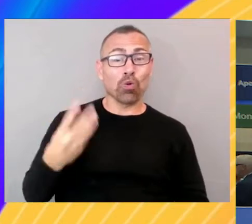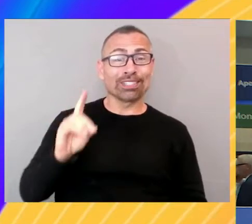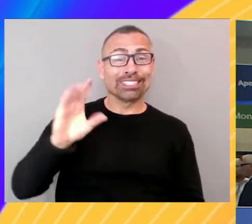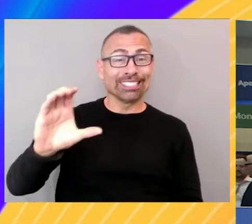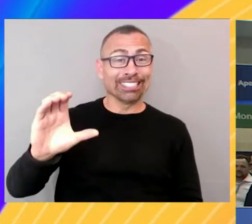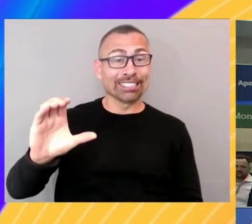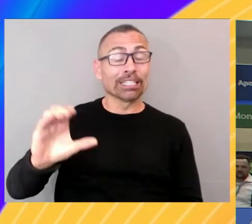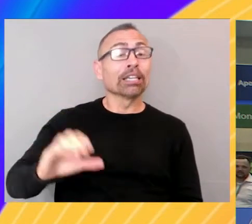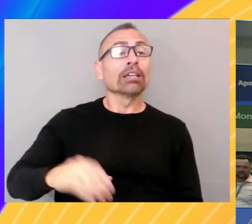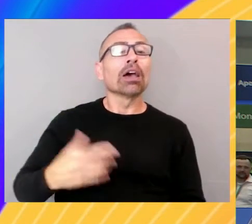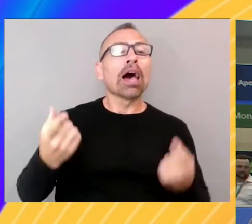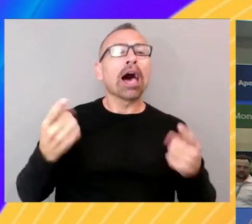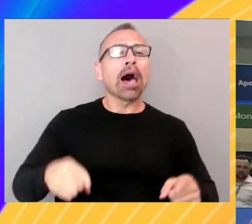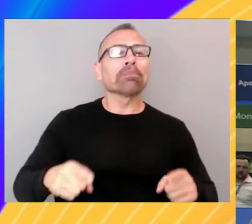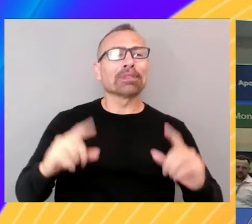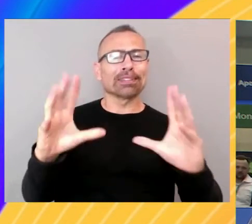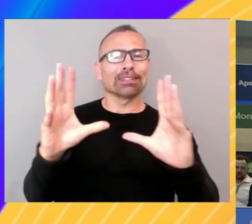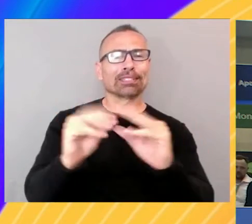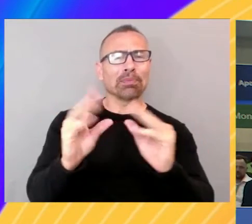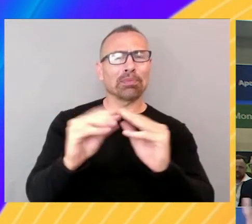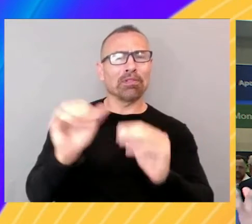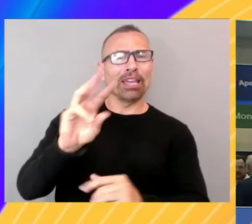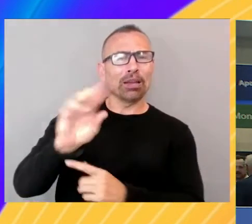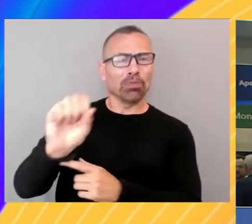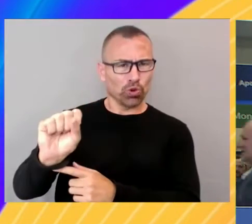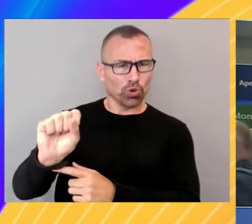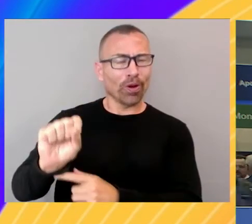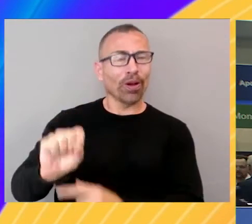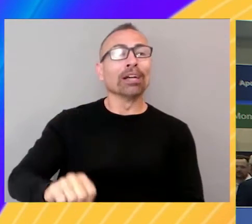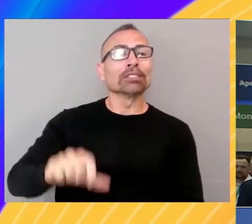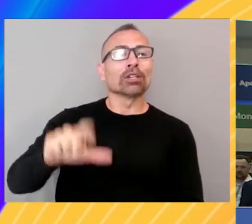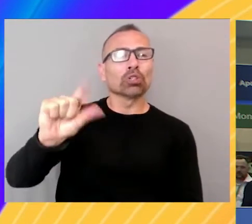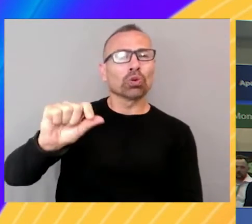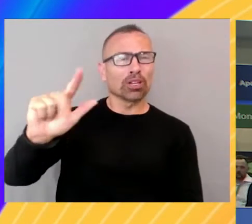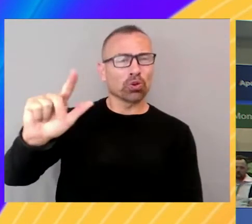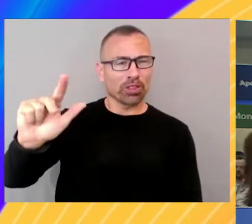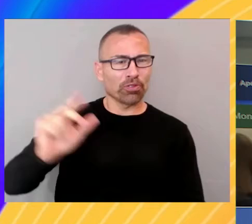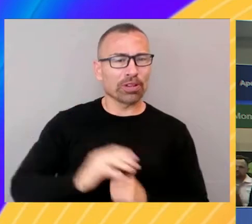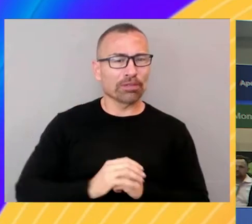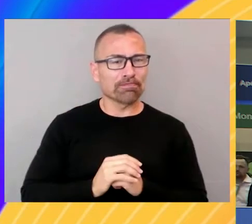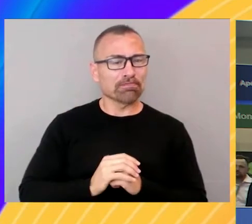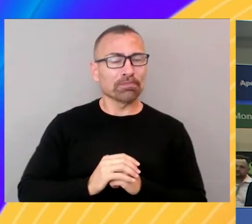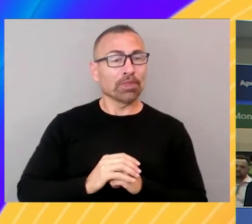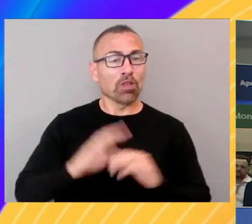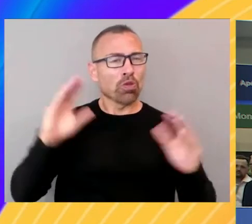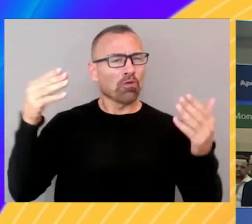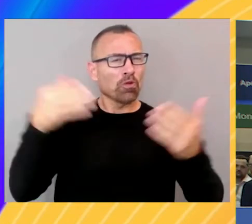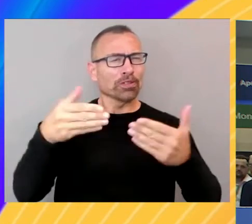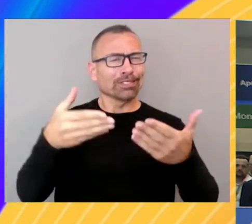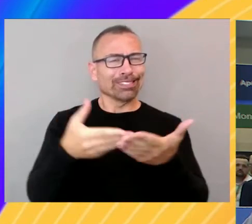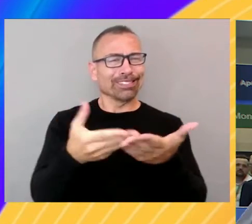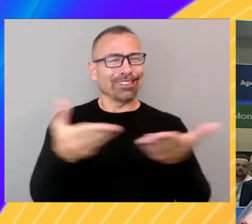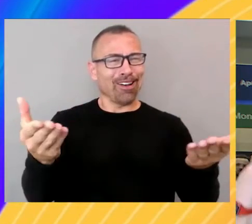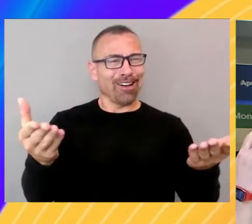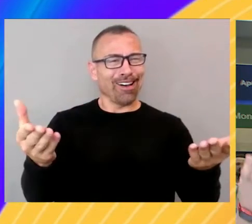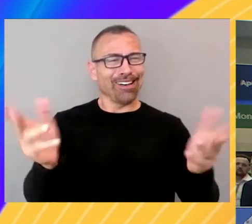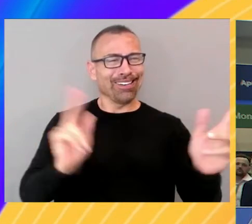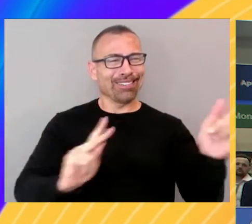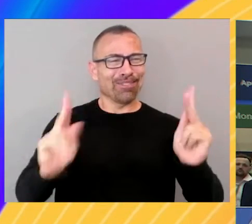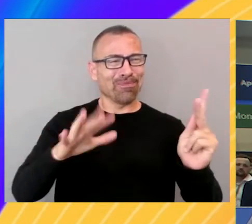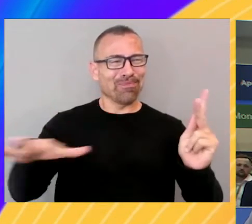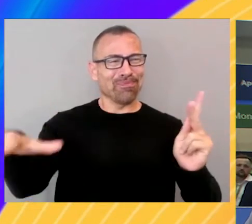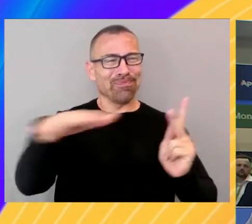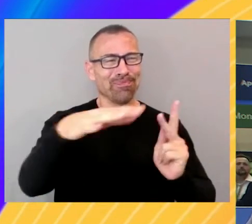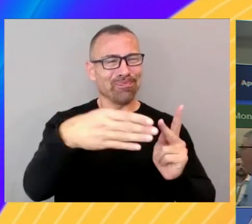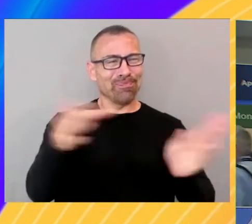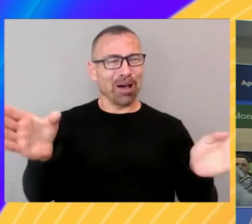AWS DC Summit, primarily focused to the public sector environment, but we are seeing customers